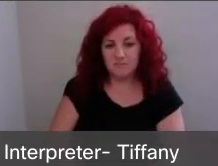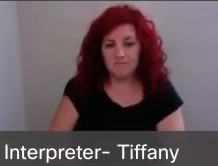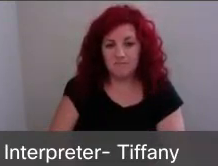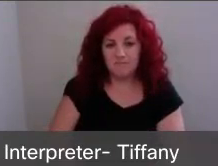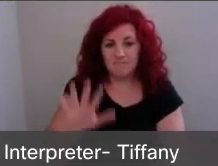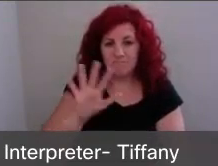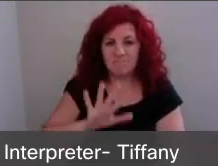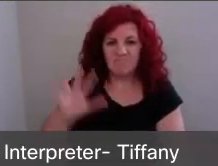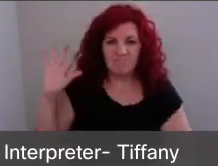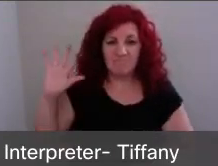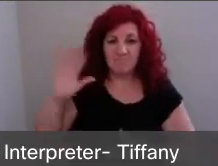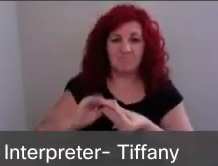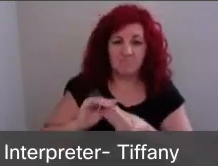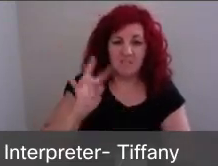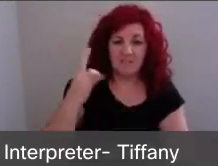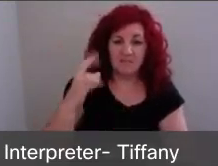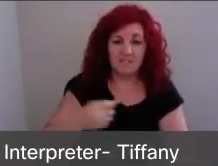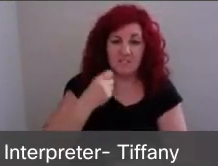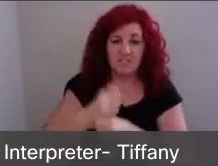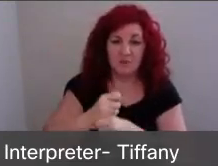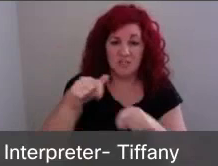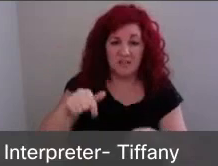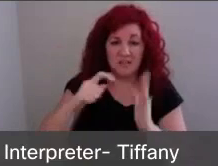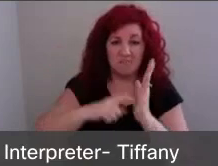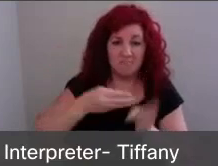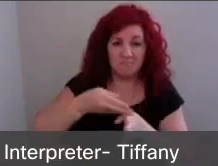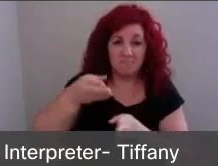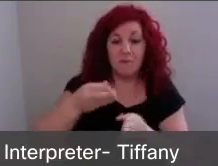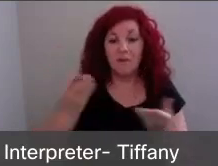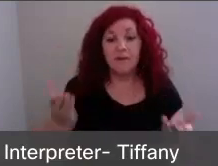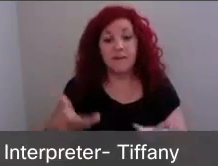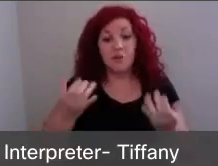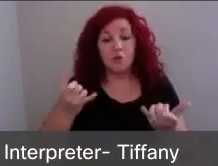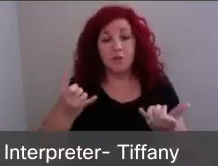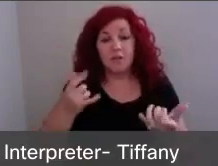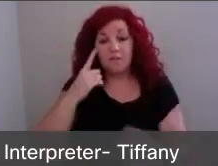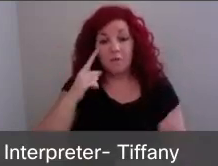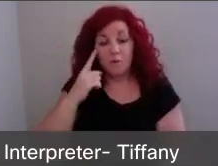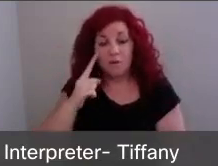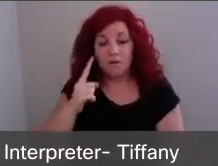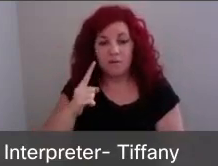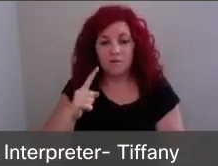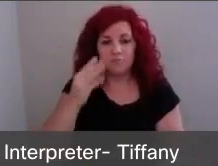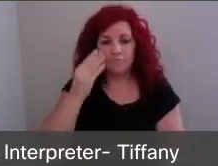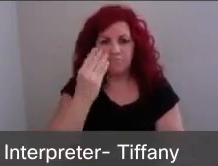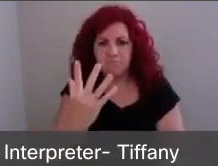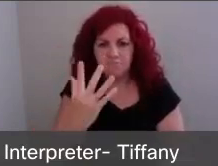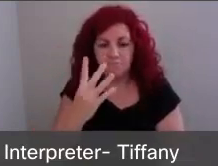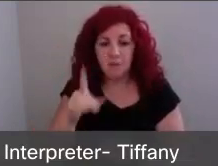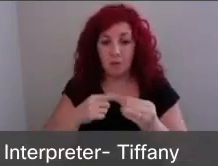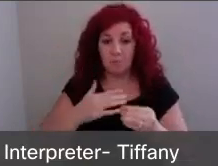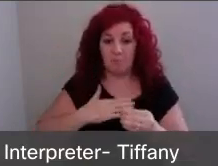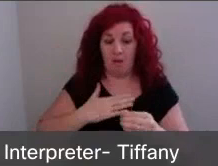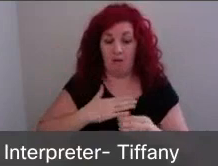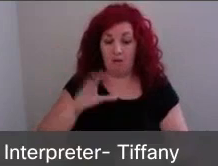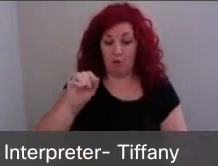17-plus years of working in the mining industry. I'm here today to give you some information about my community of